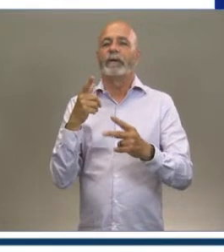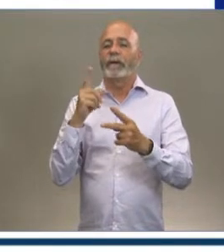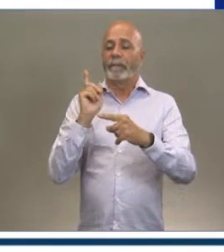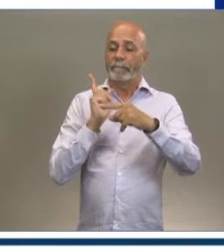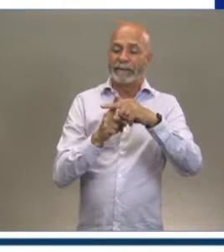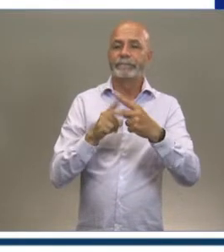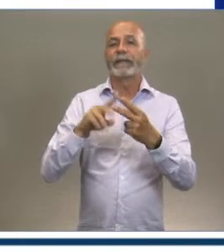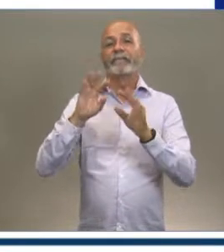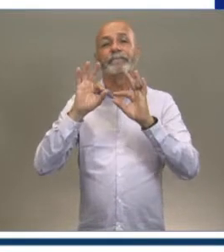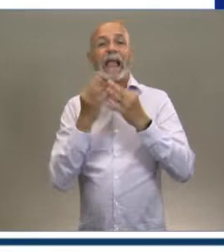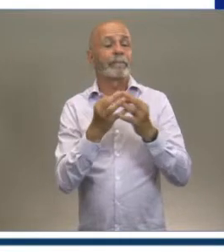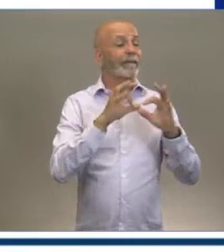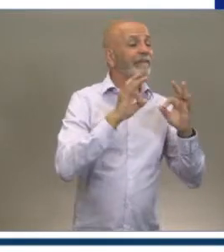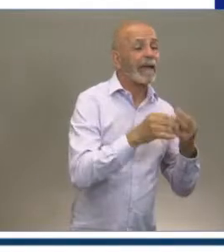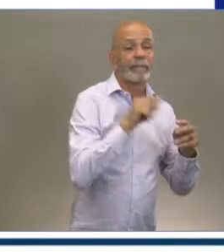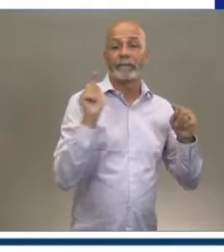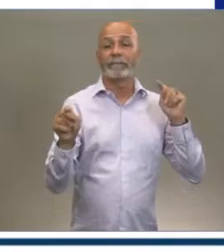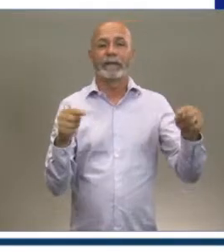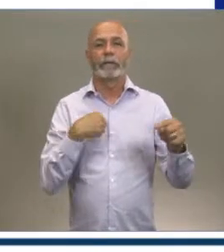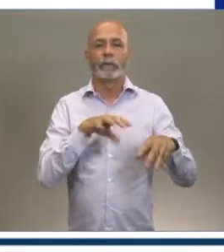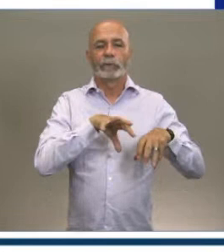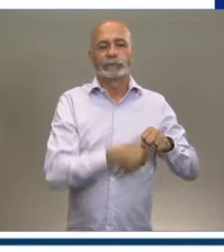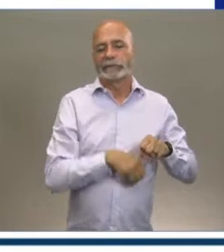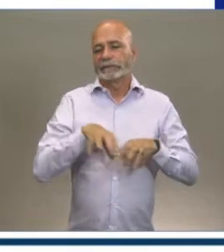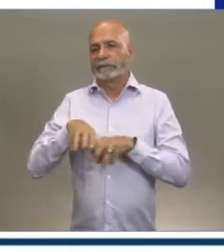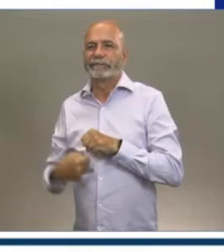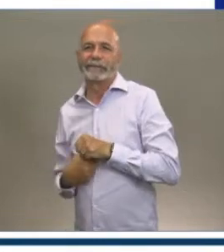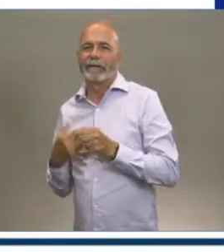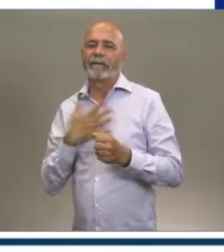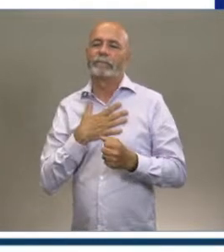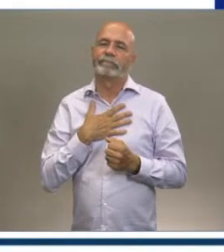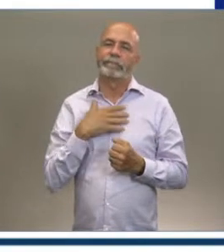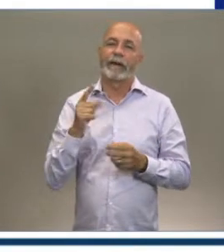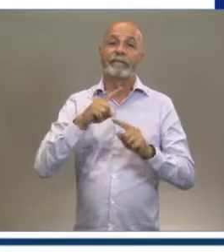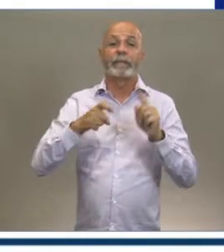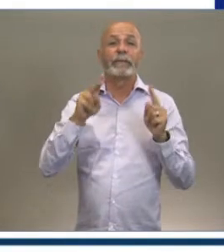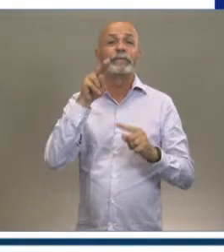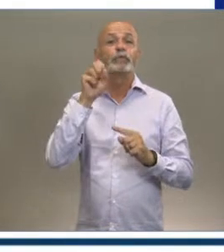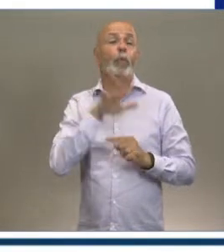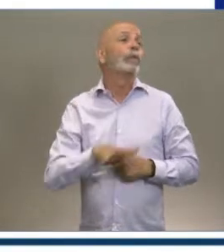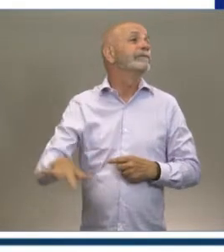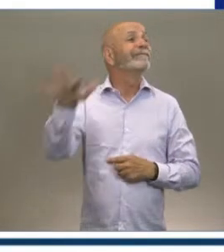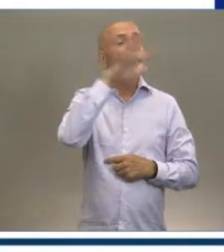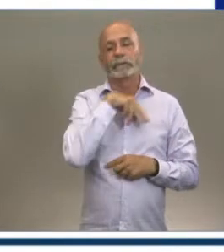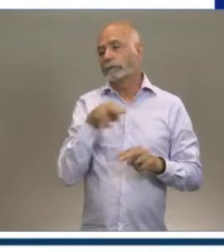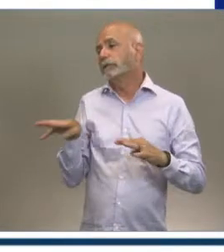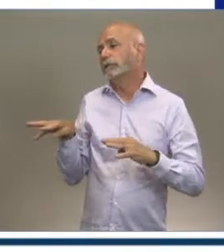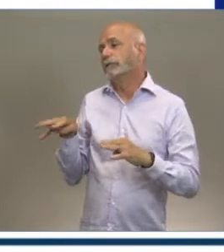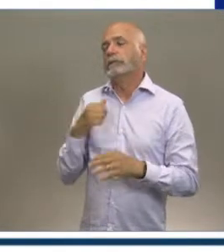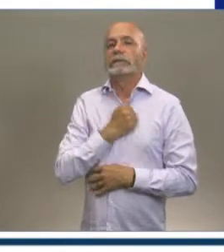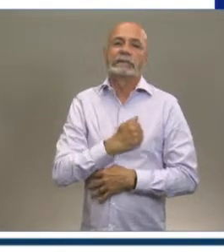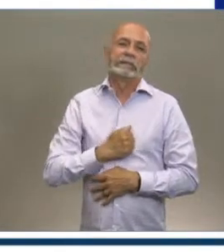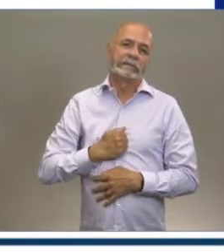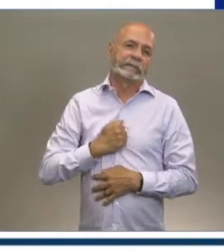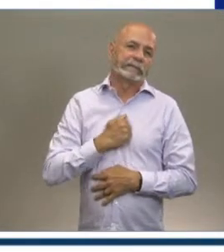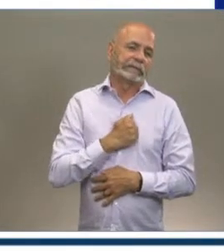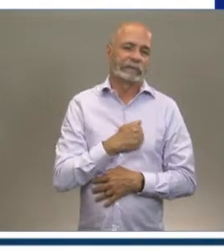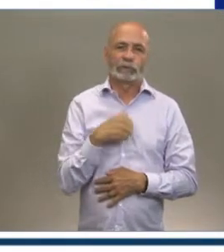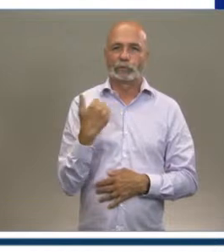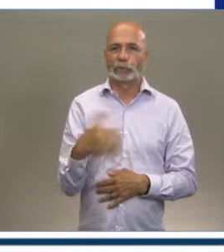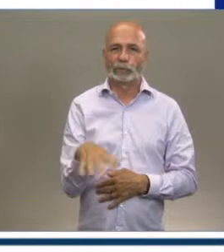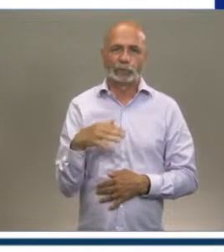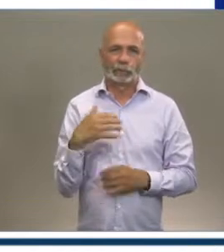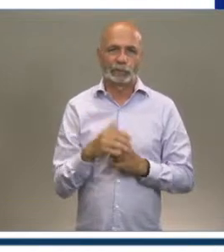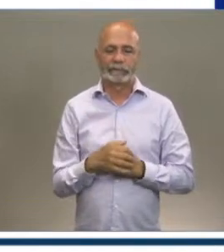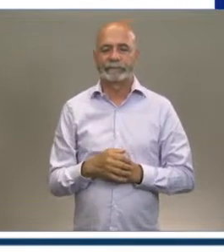deepest condolences on behalf of all Nova Scotians. We are sorry for your loss. Our case numbers today continue to remain low with